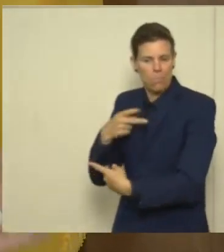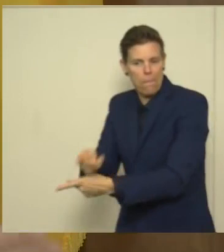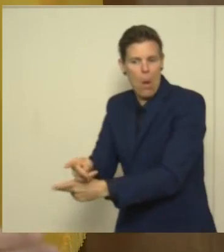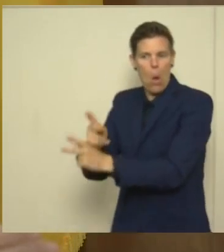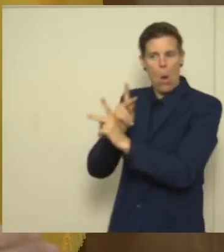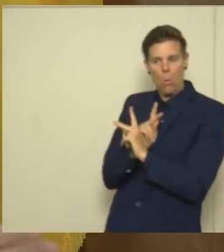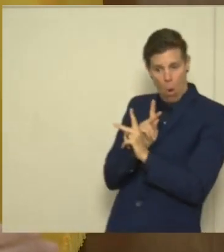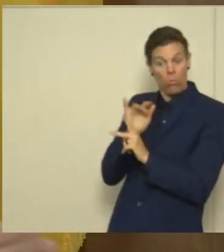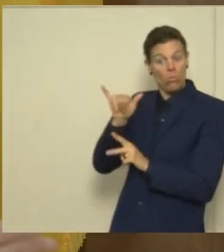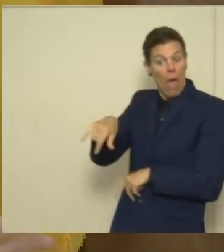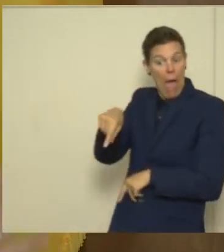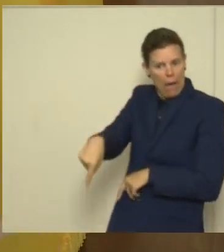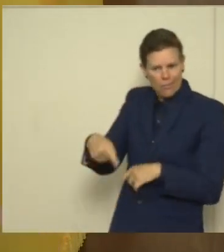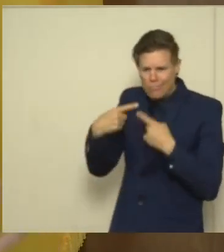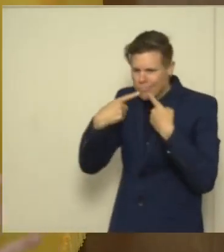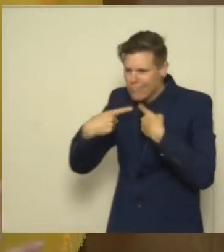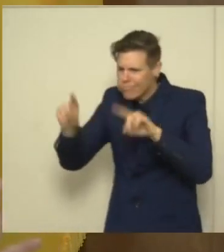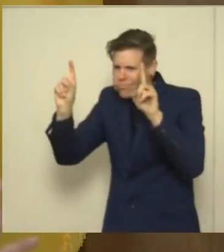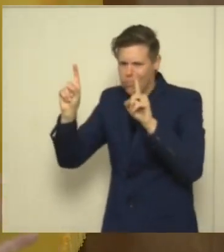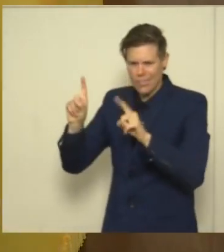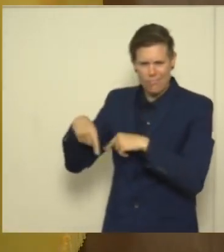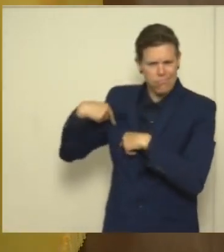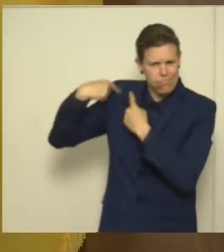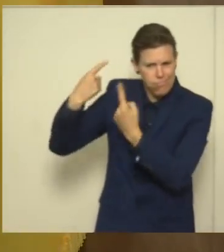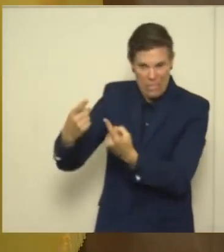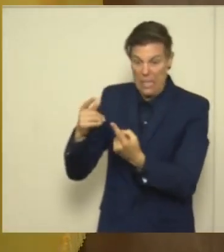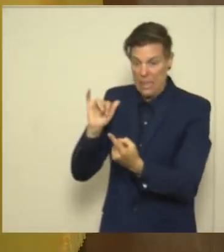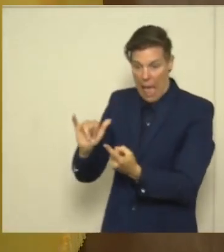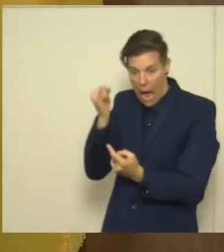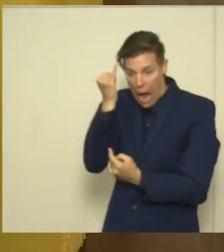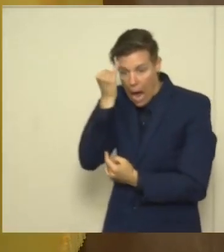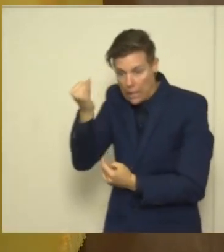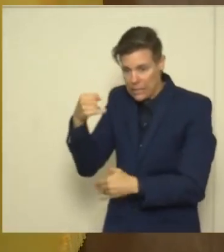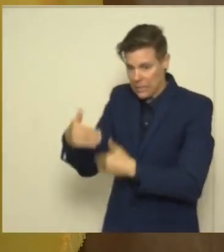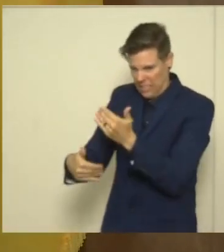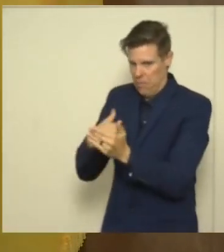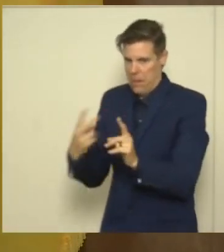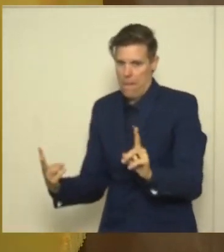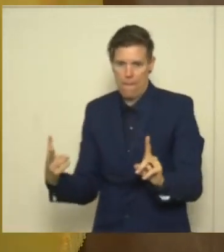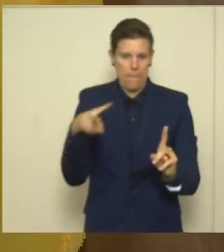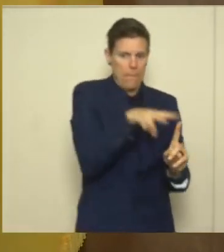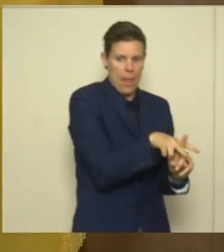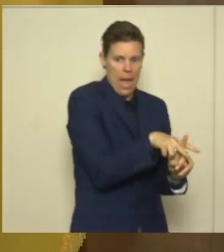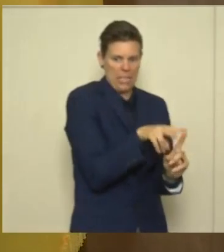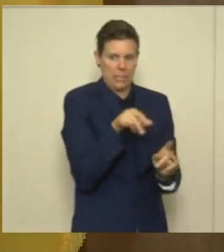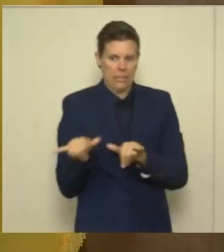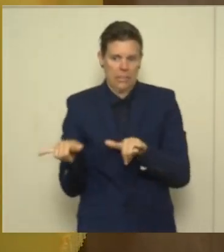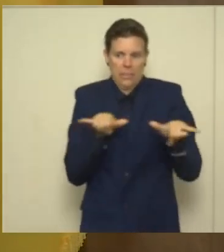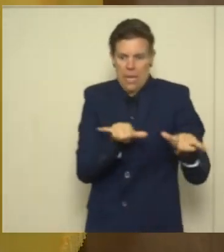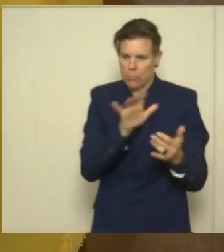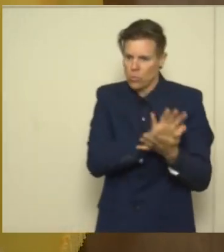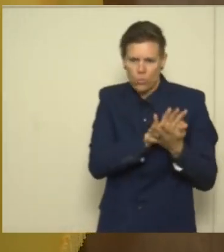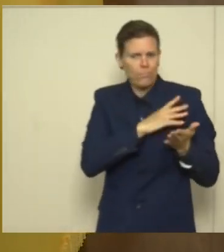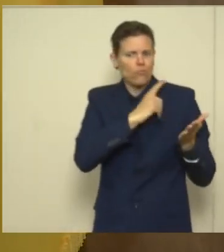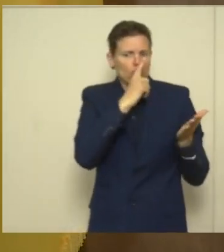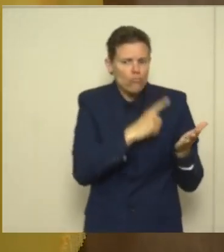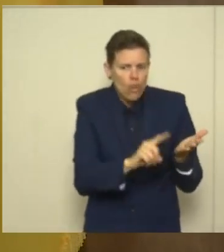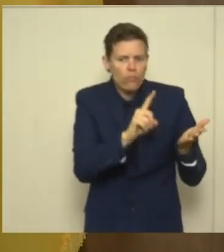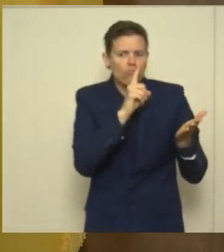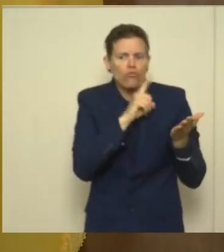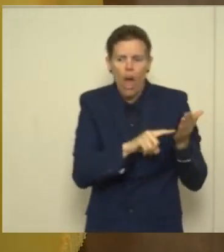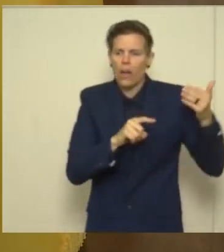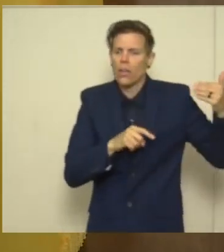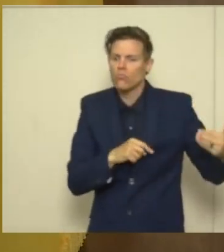CYFD programs, and we are proud of that, and it's taken incredible leadership. Another shout out to both